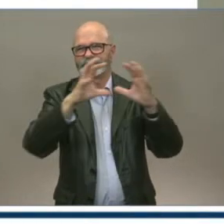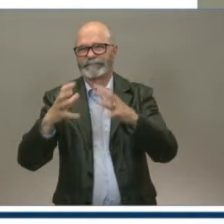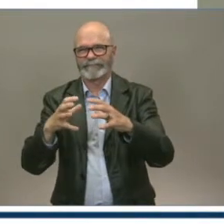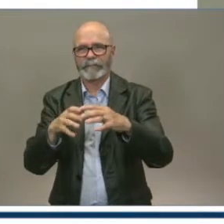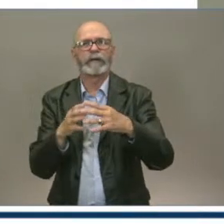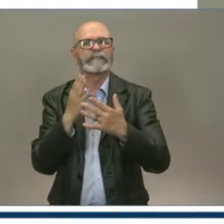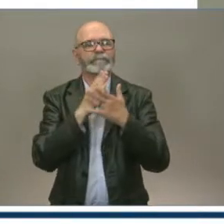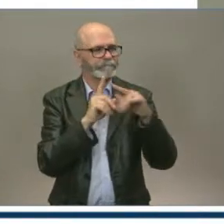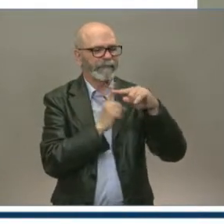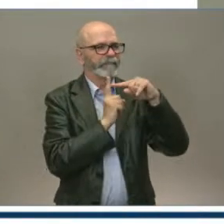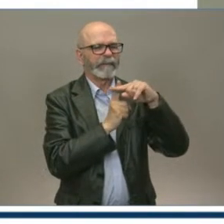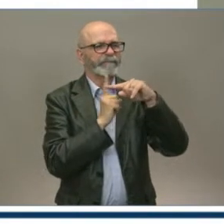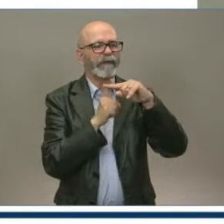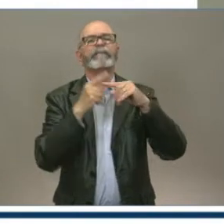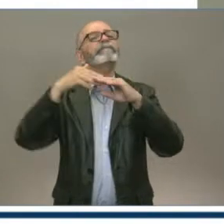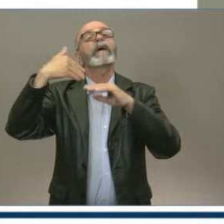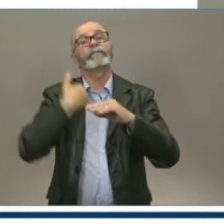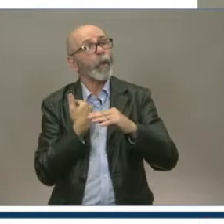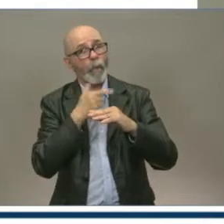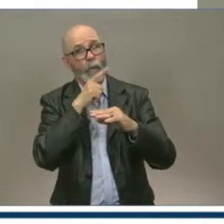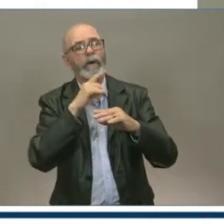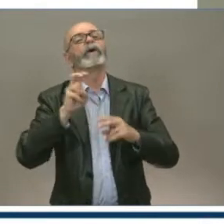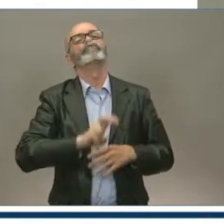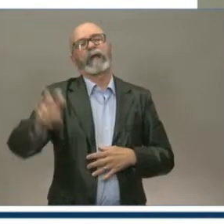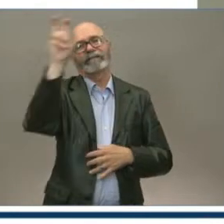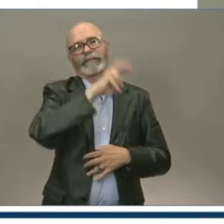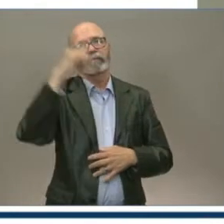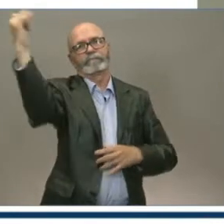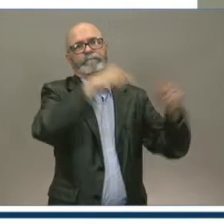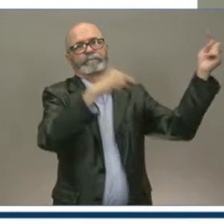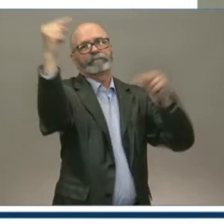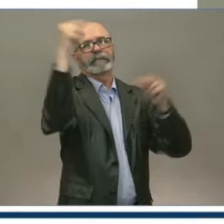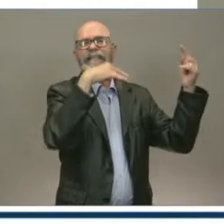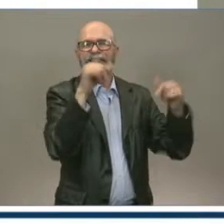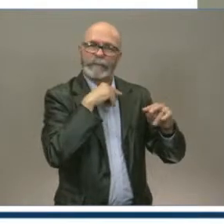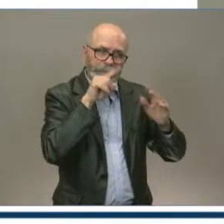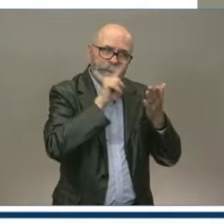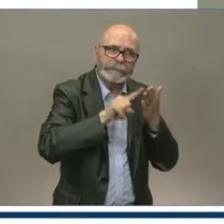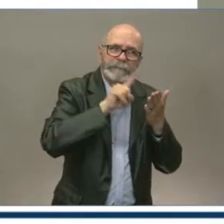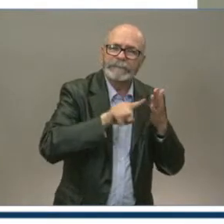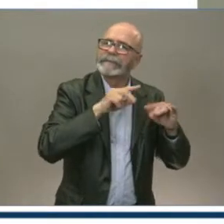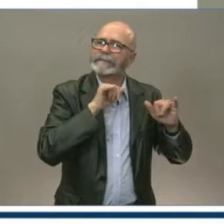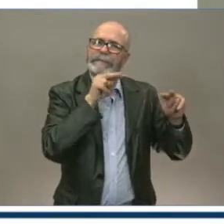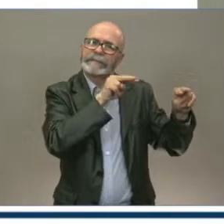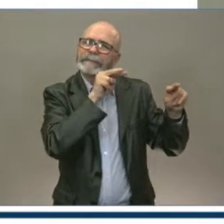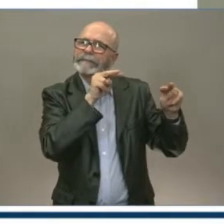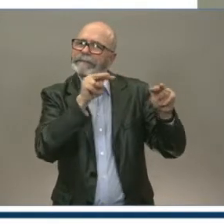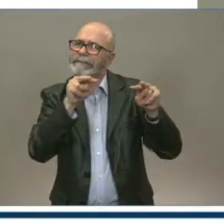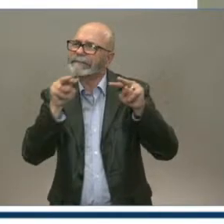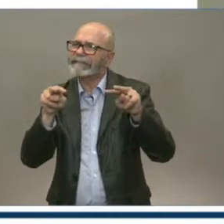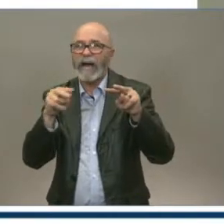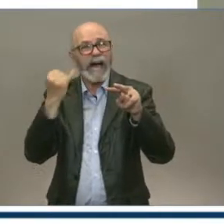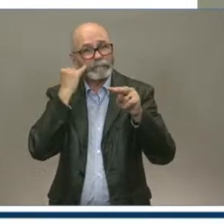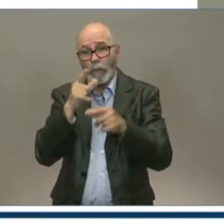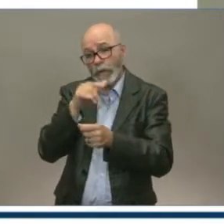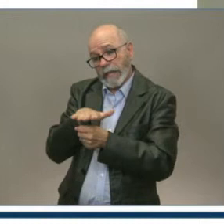community, but again, as a precaution, we're moving in and encouraging anybody who lives in those communities to be tested.